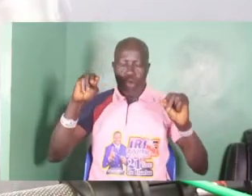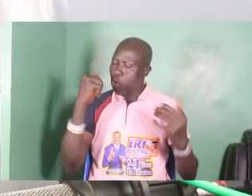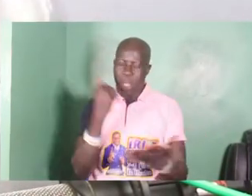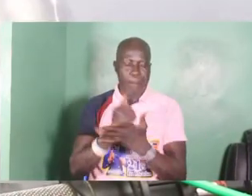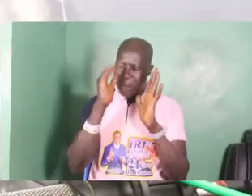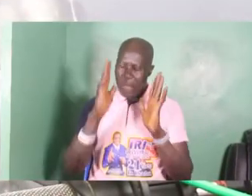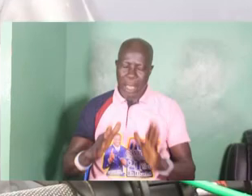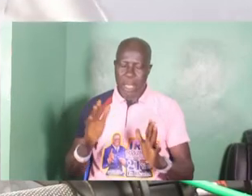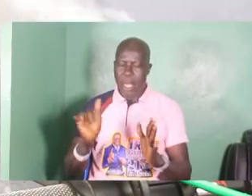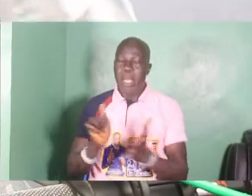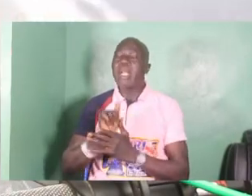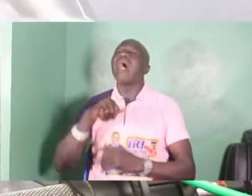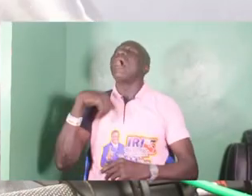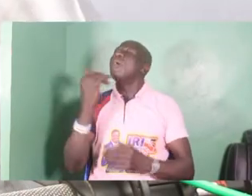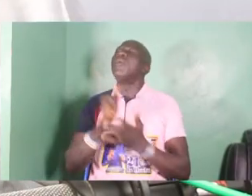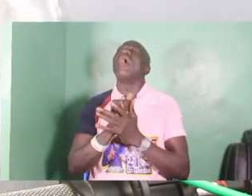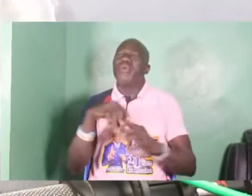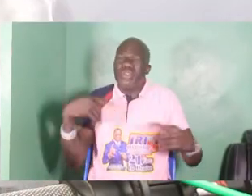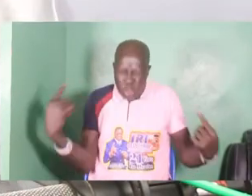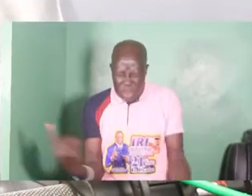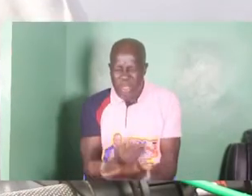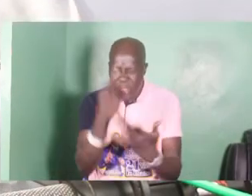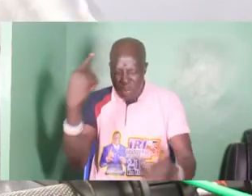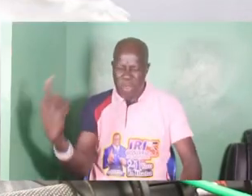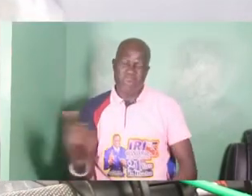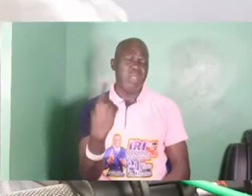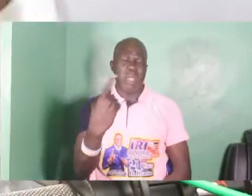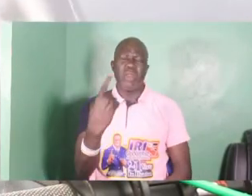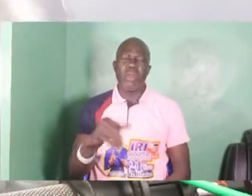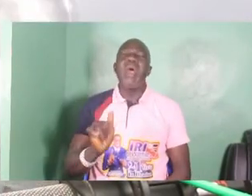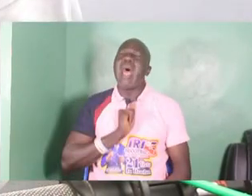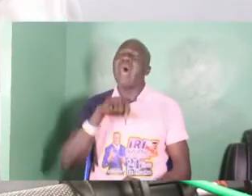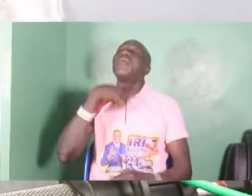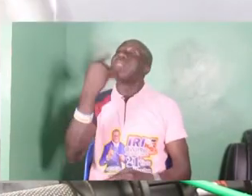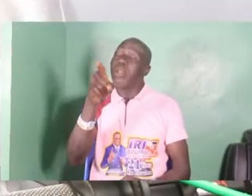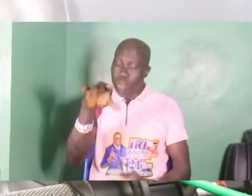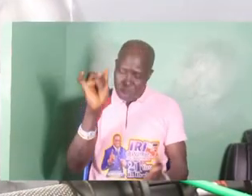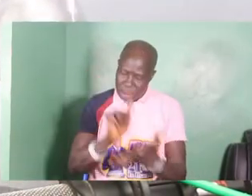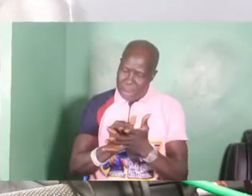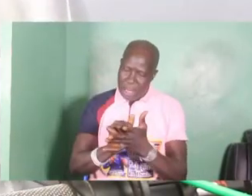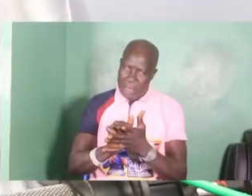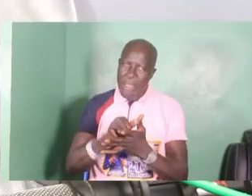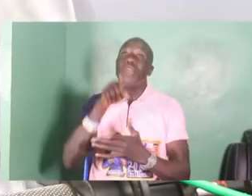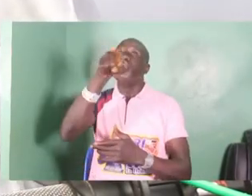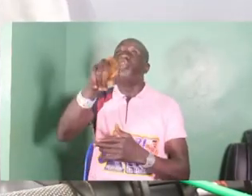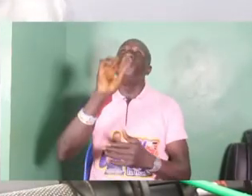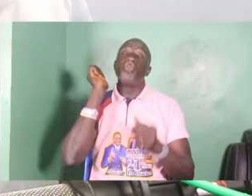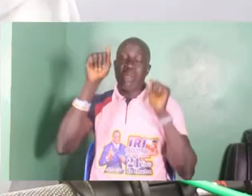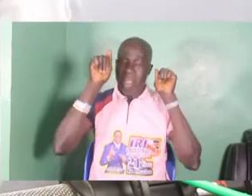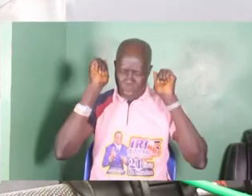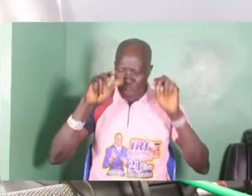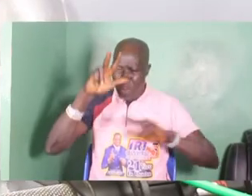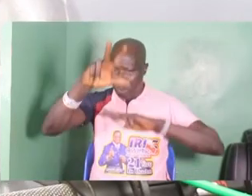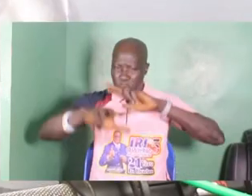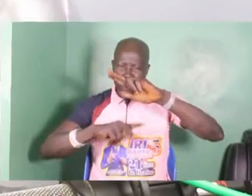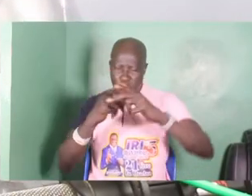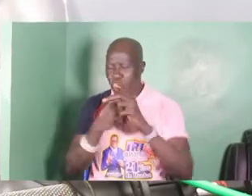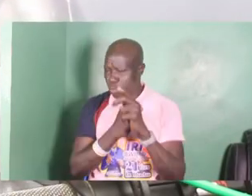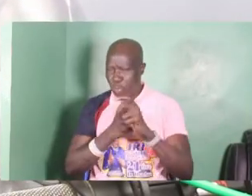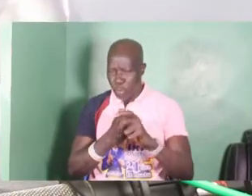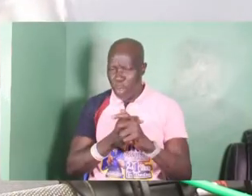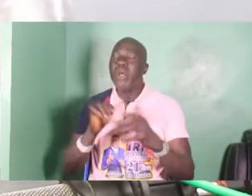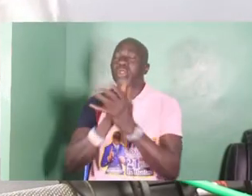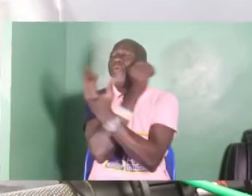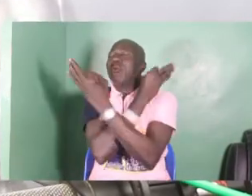olùrànlọ́wọ́. There is no helper. Ọdá ayé ẹgbẹ́ ni. You are just living alone. Èmi mo ń sọ fún ẹ pé. I'm the one declaring. Ìwọ ló máa sáré. You are being brought.